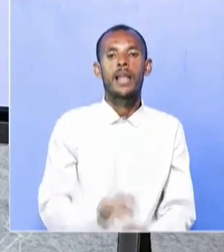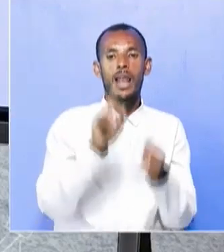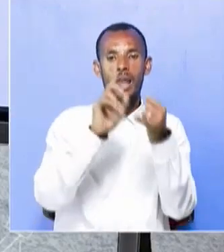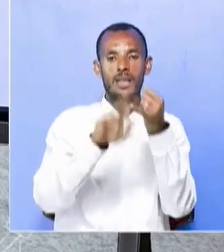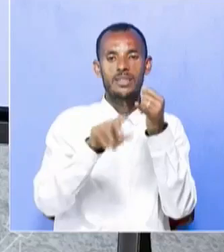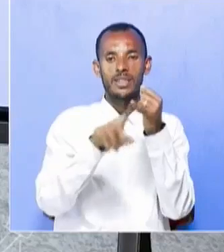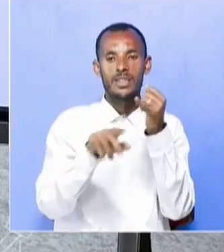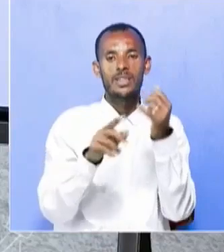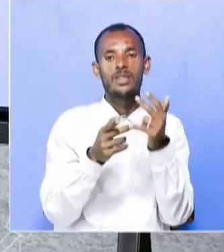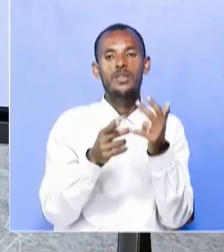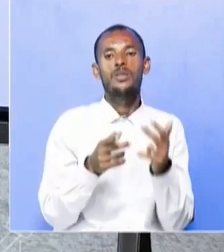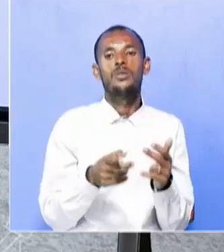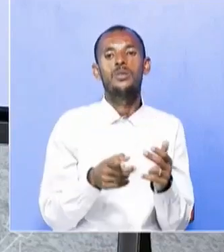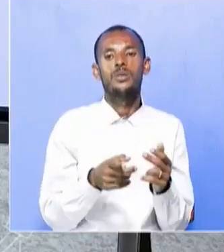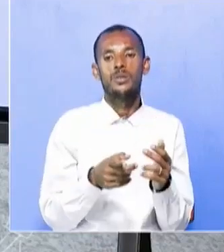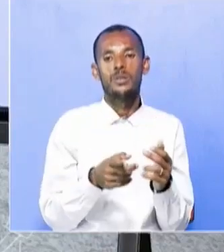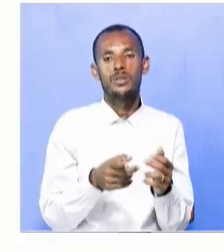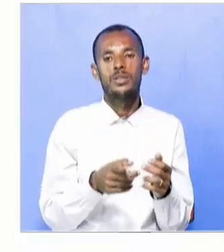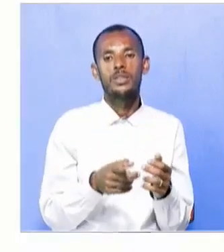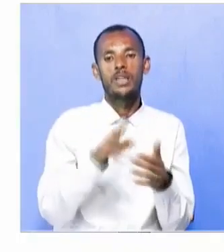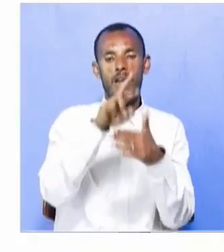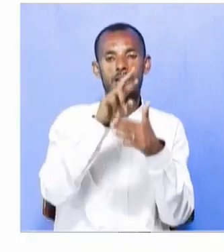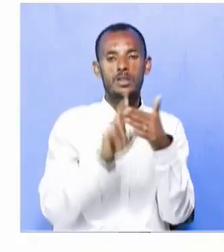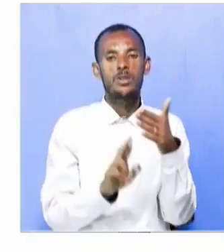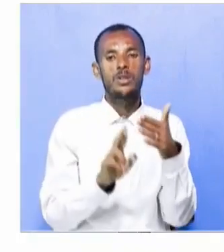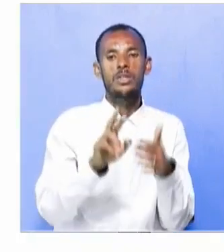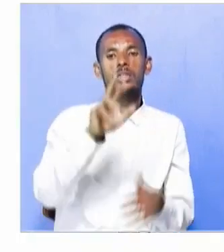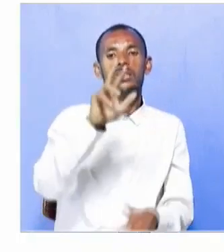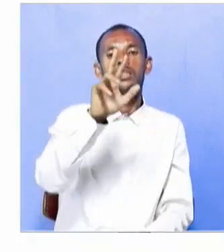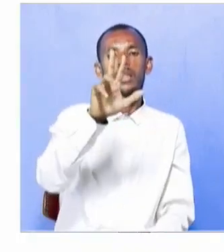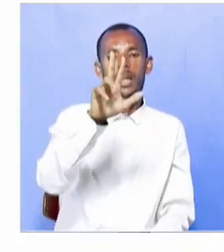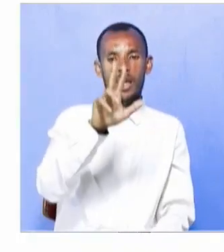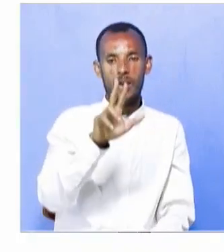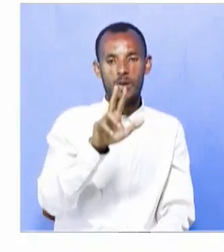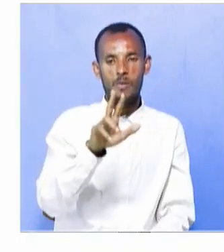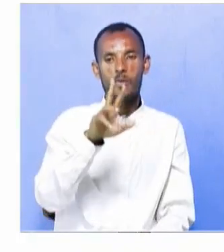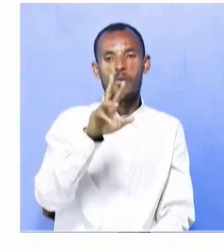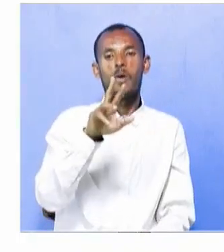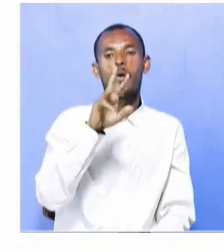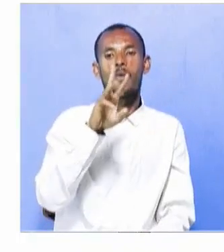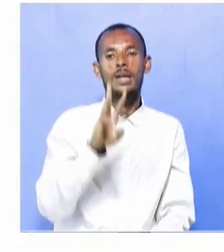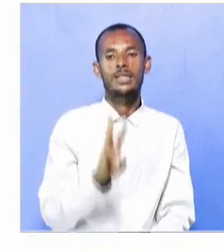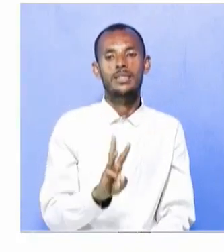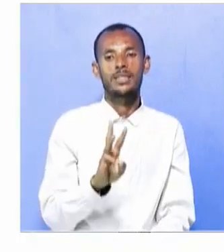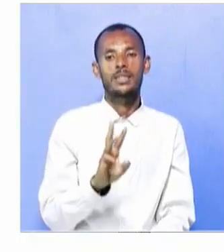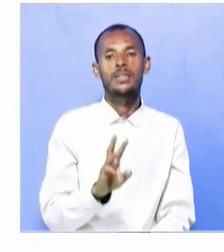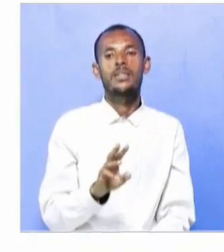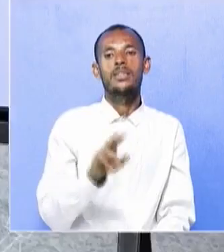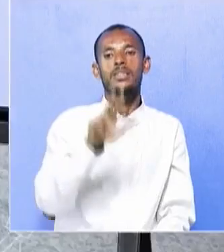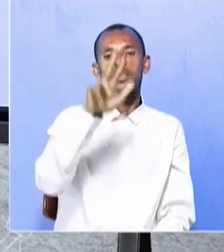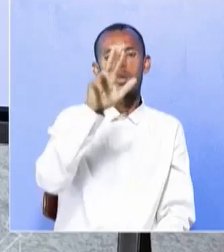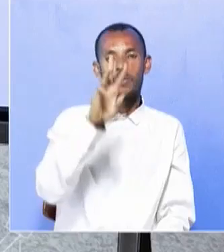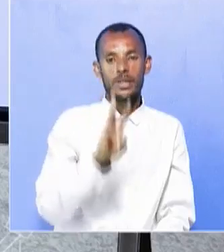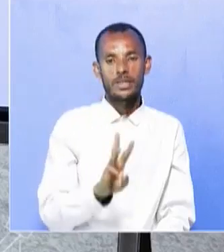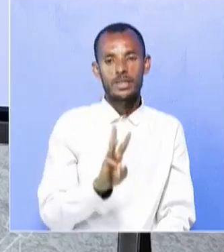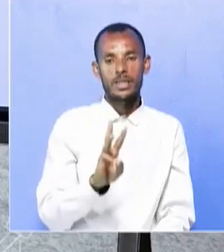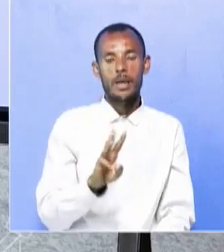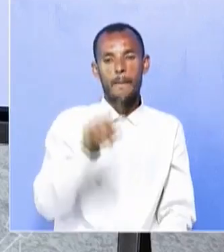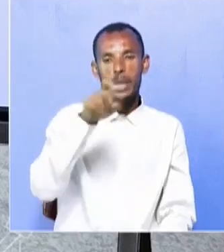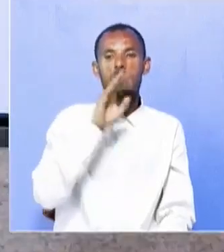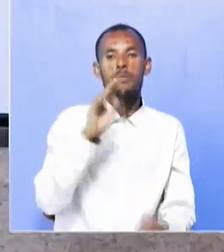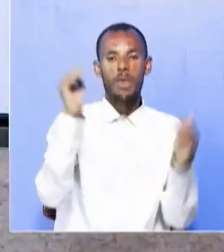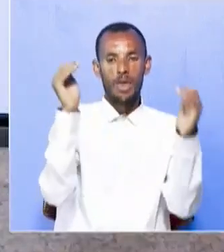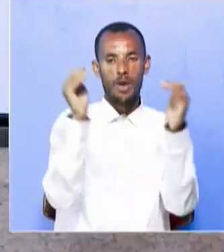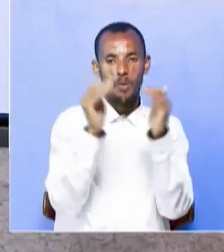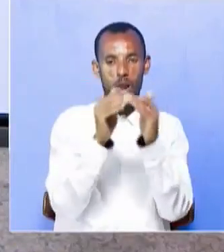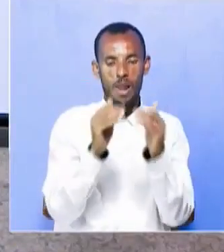Lastly, the ratio of 3 over 6 or 3 over 6 must be the